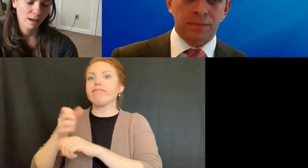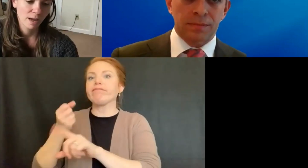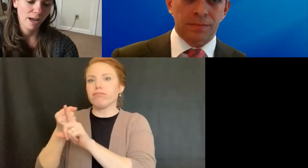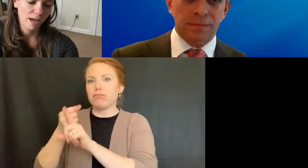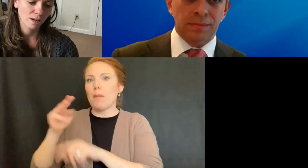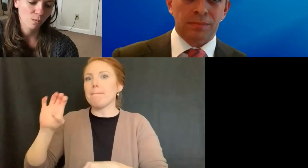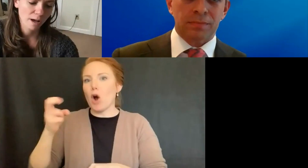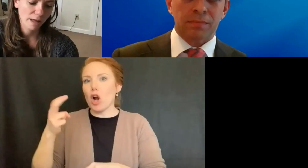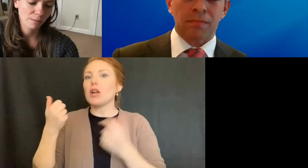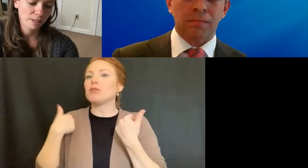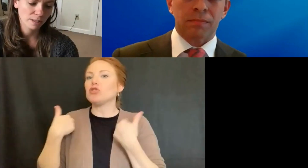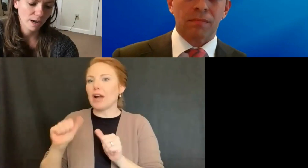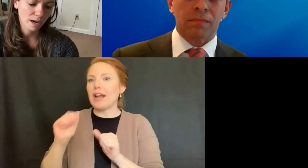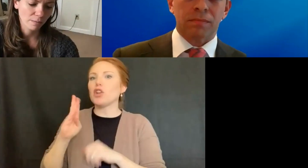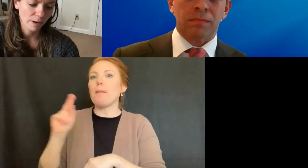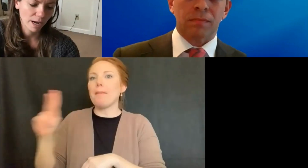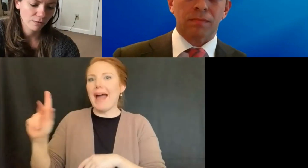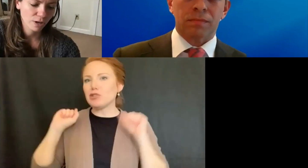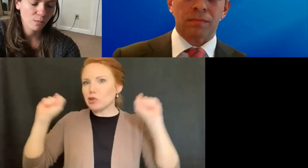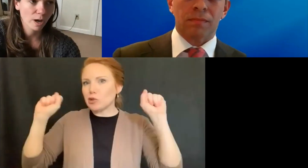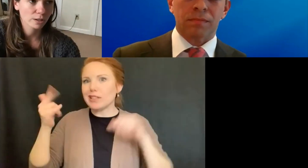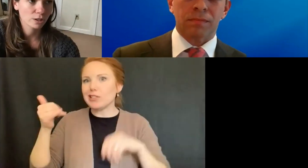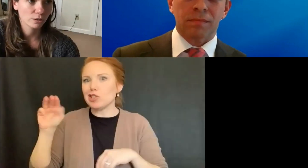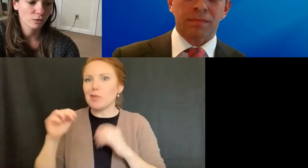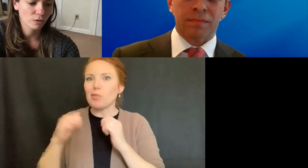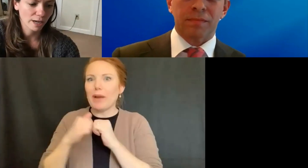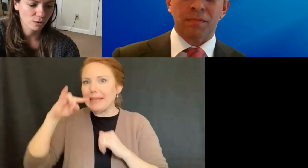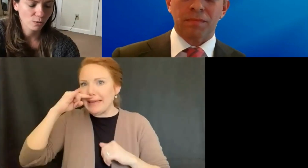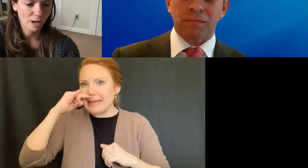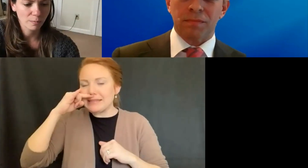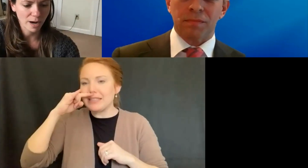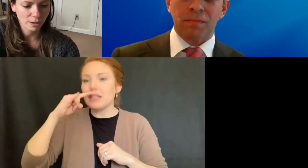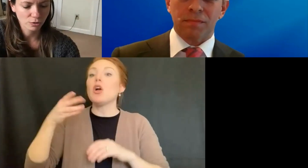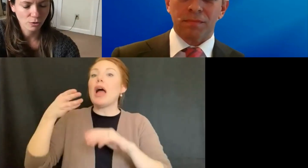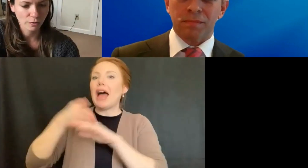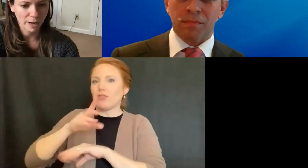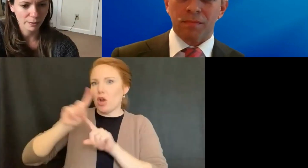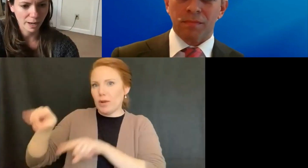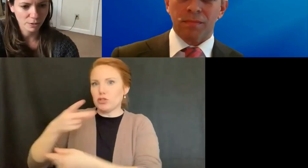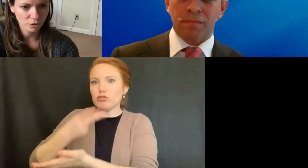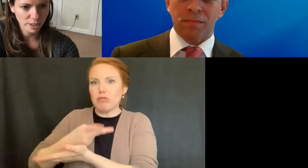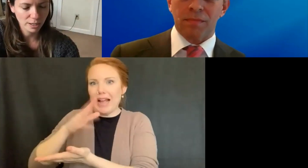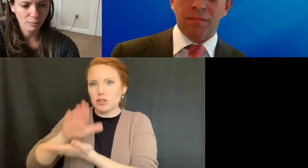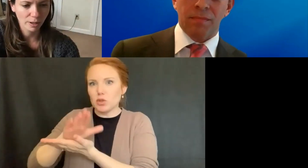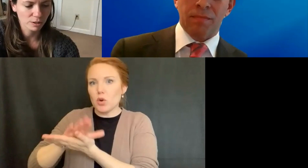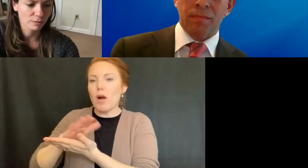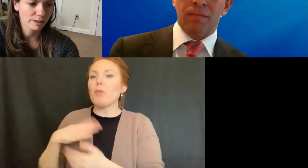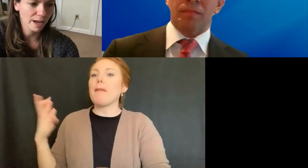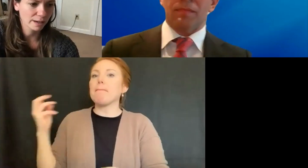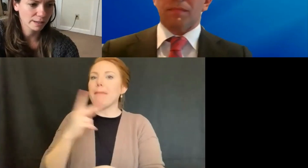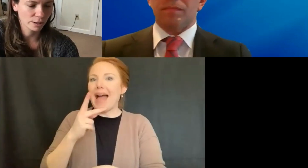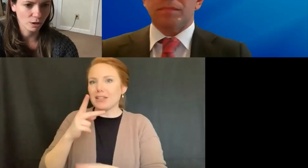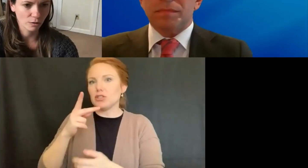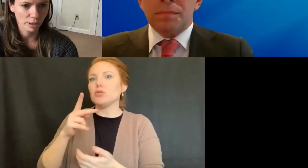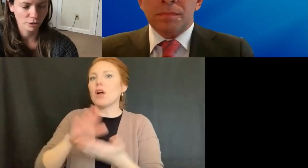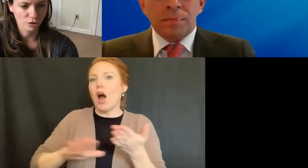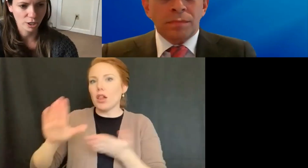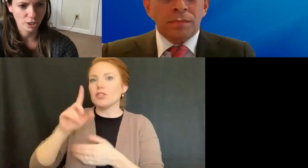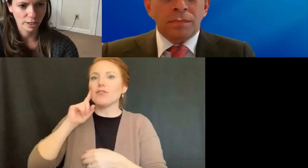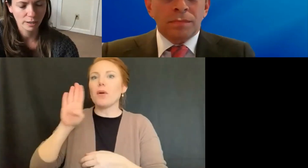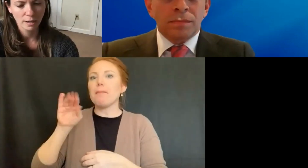kids. And while I was, after I went to grad school, I went back to school for biochemistry. And while I was doing that, I did